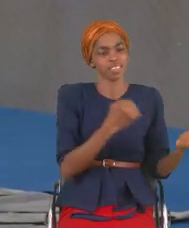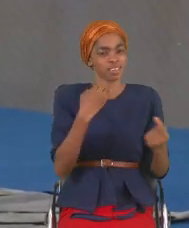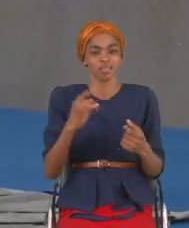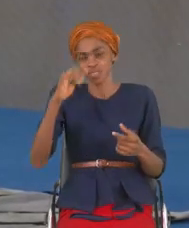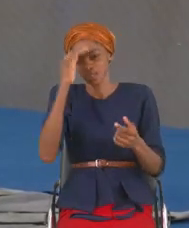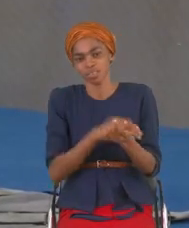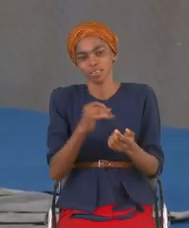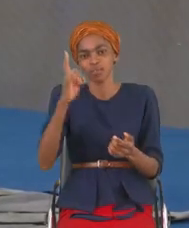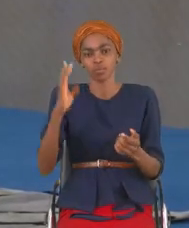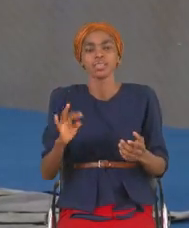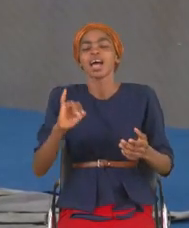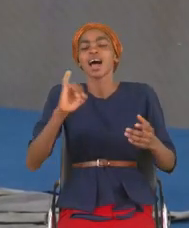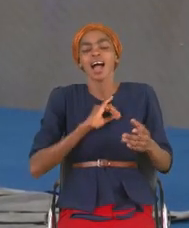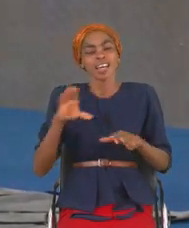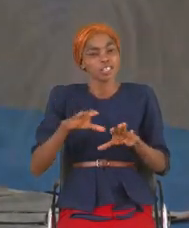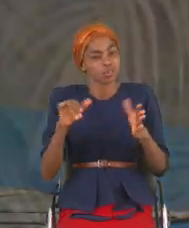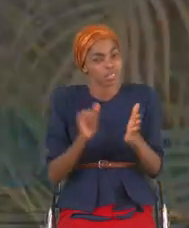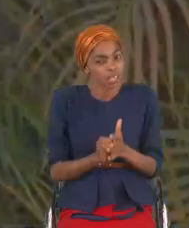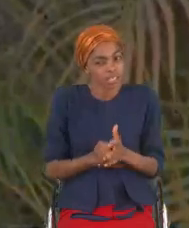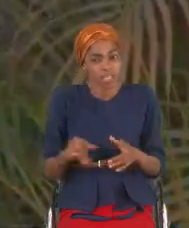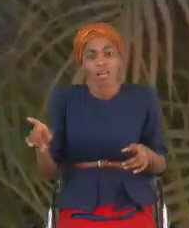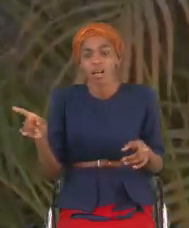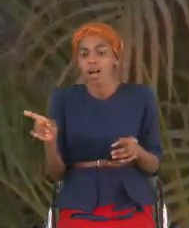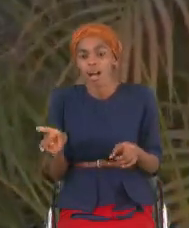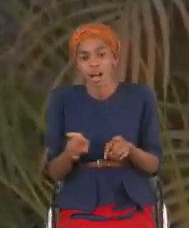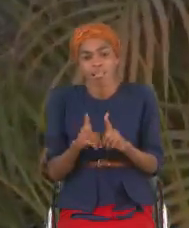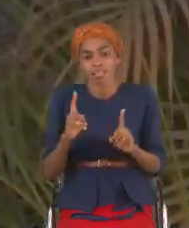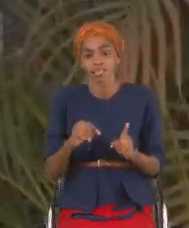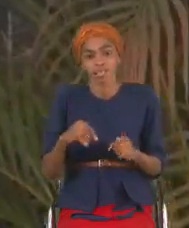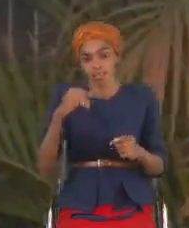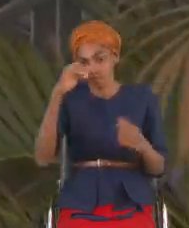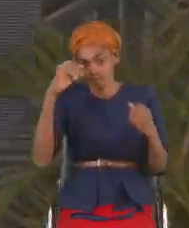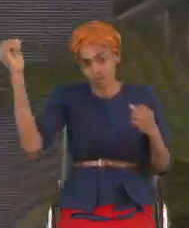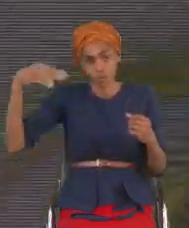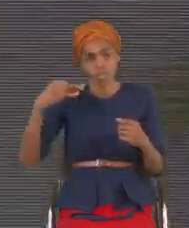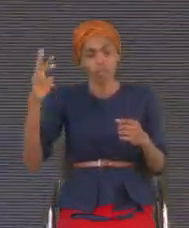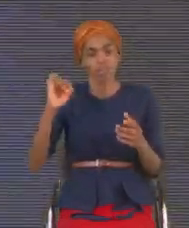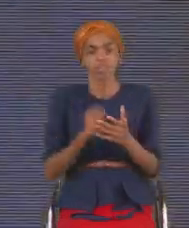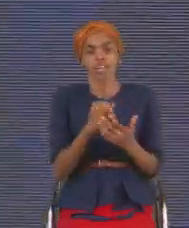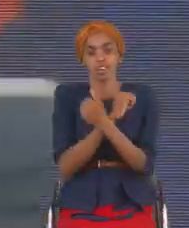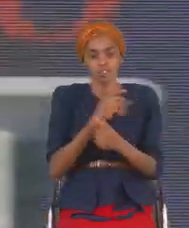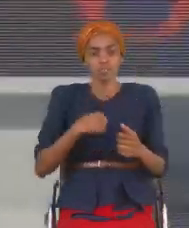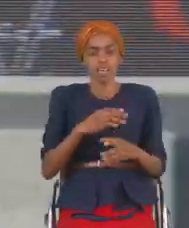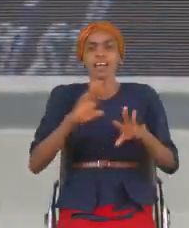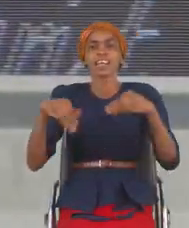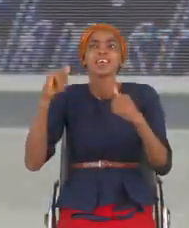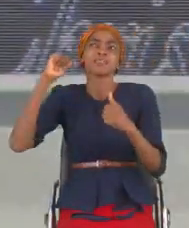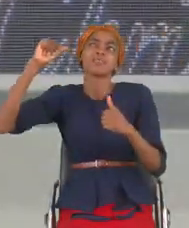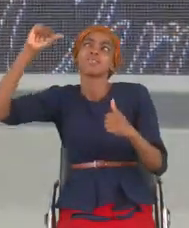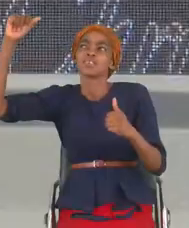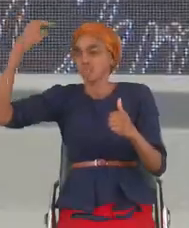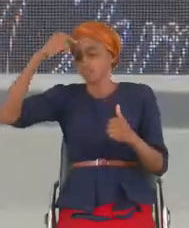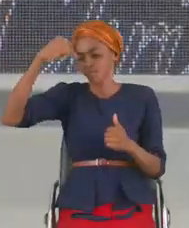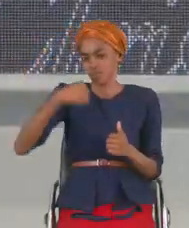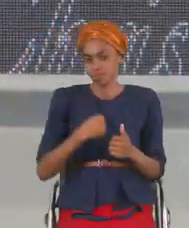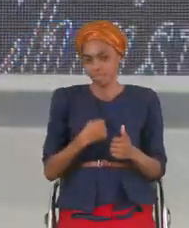of god i do that by the faith of him who loved me and gave themselves for me